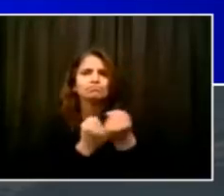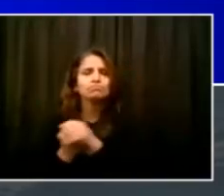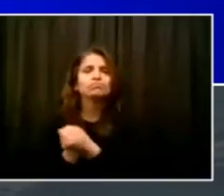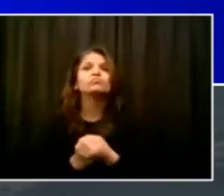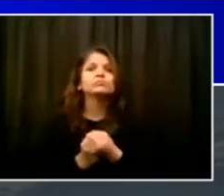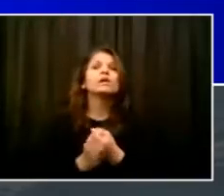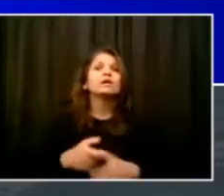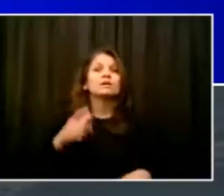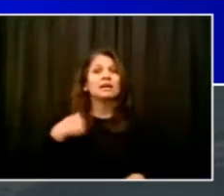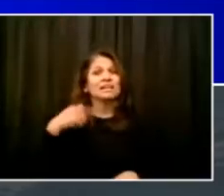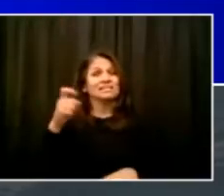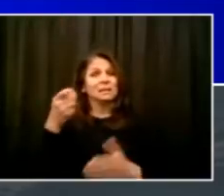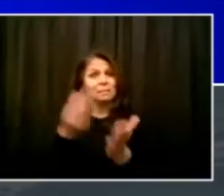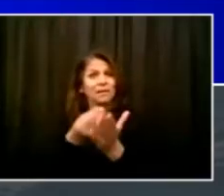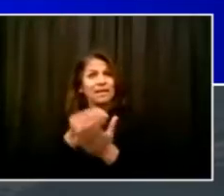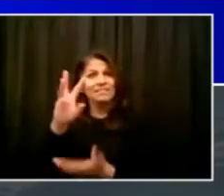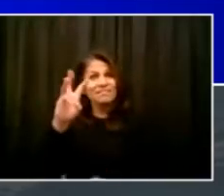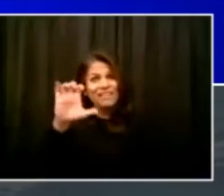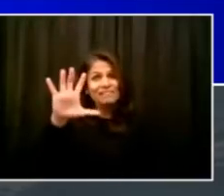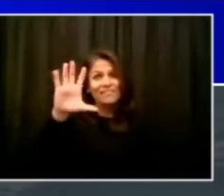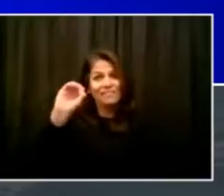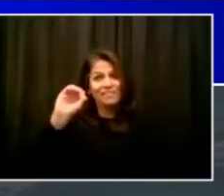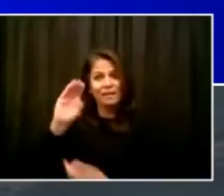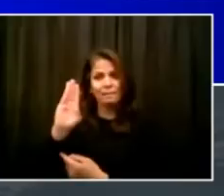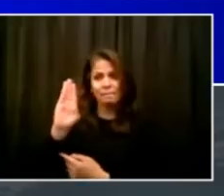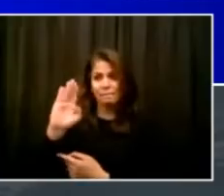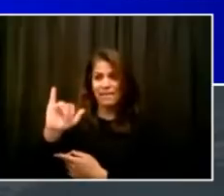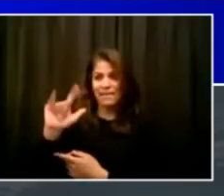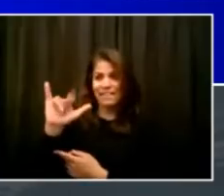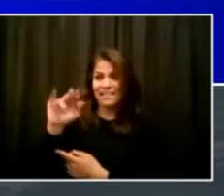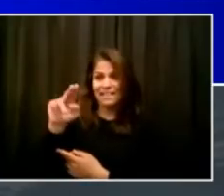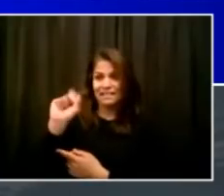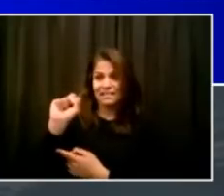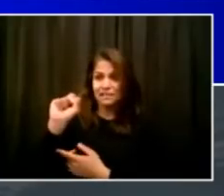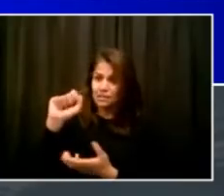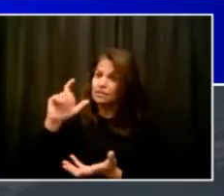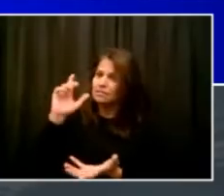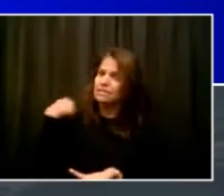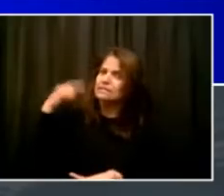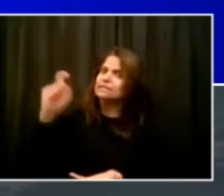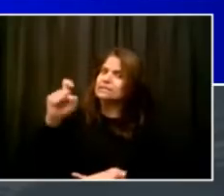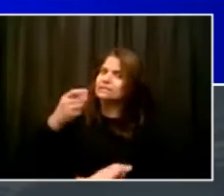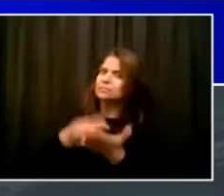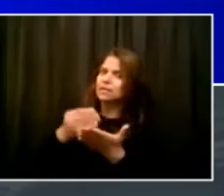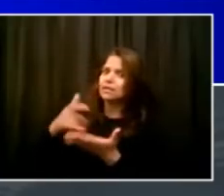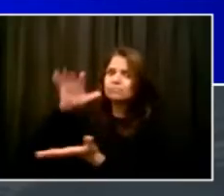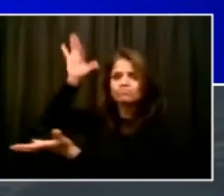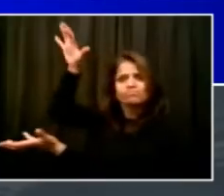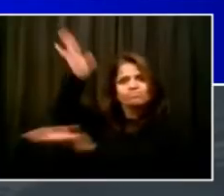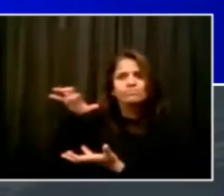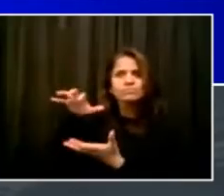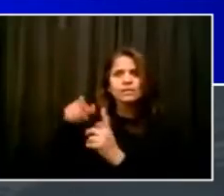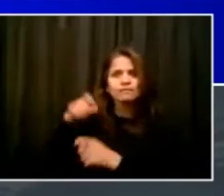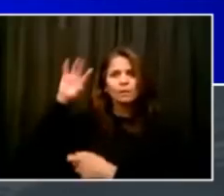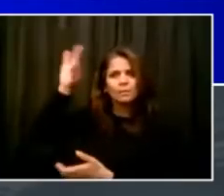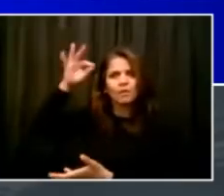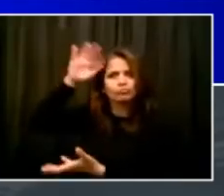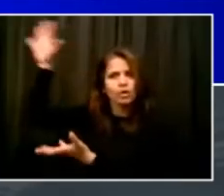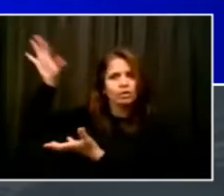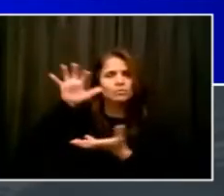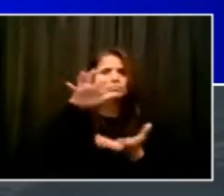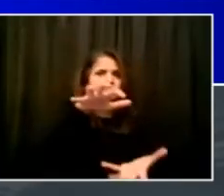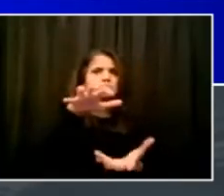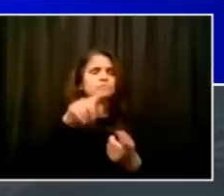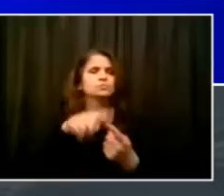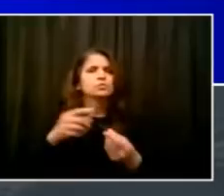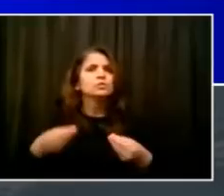That's the pool that we want our fair share of, and that means funding for hospitals. That means money for food assistance.